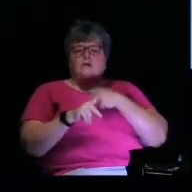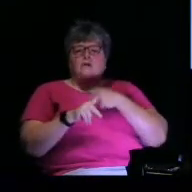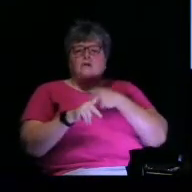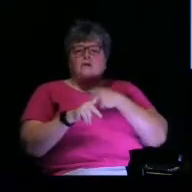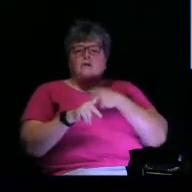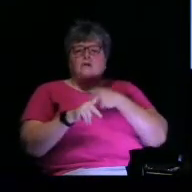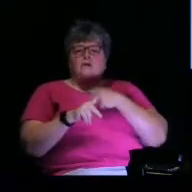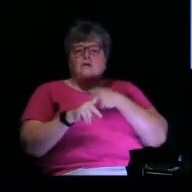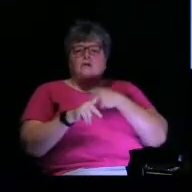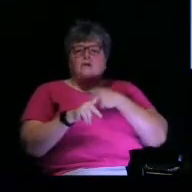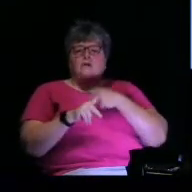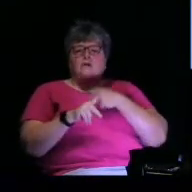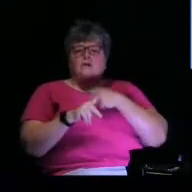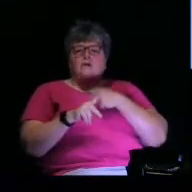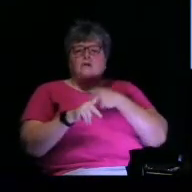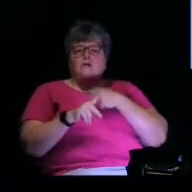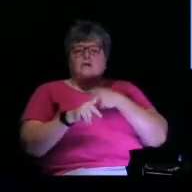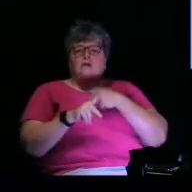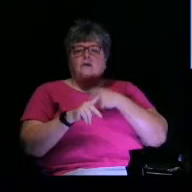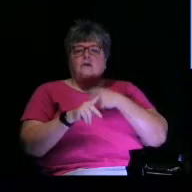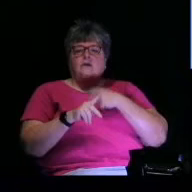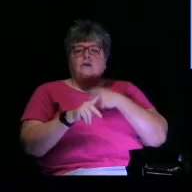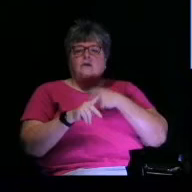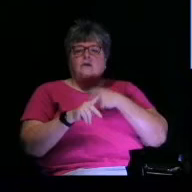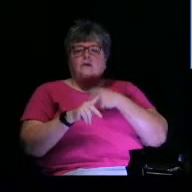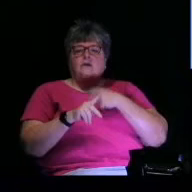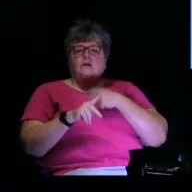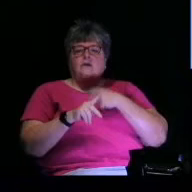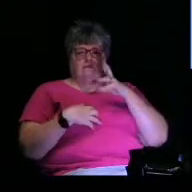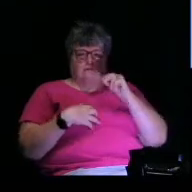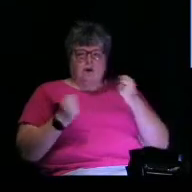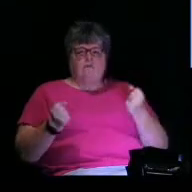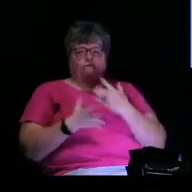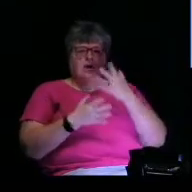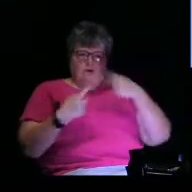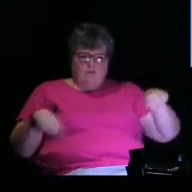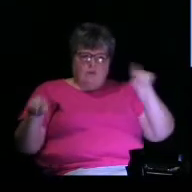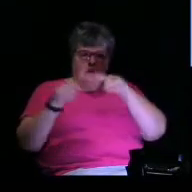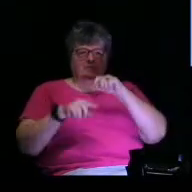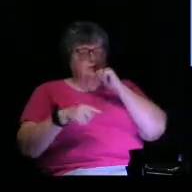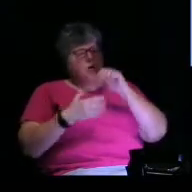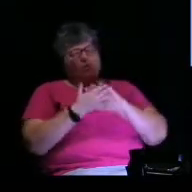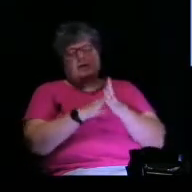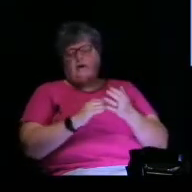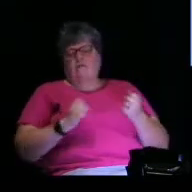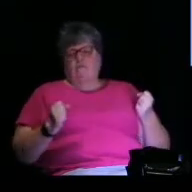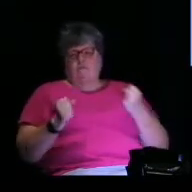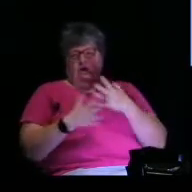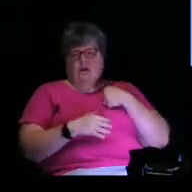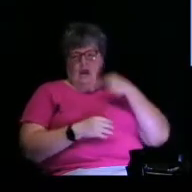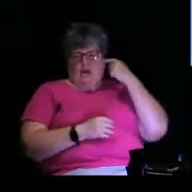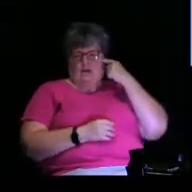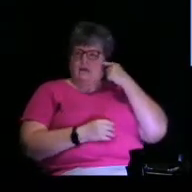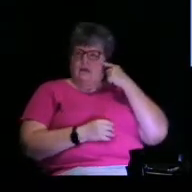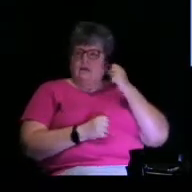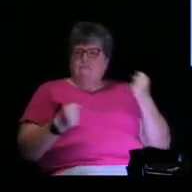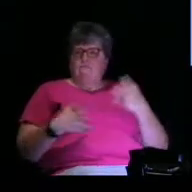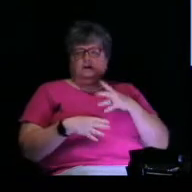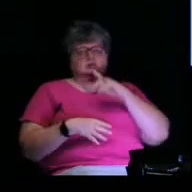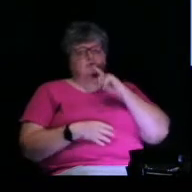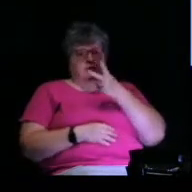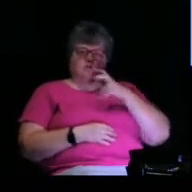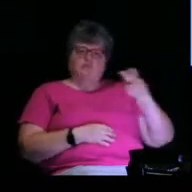these Christians here about fear, it's about have no fear of them. Do not be afraid, all right? And I think fear is really a transfer